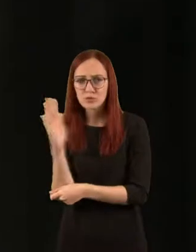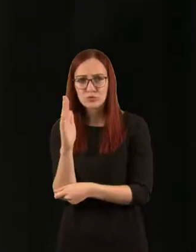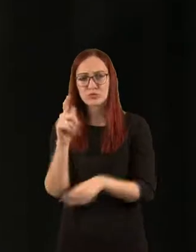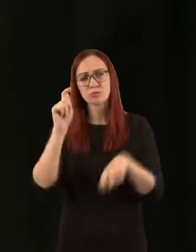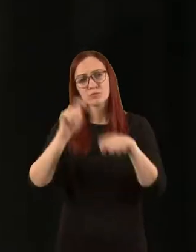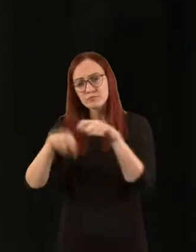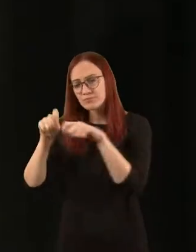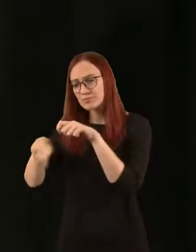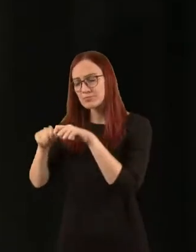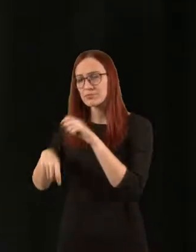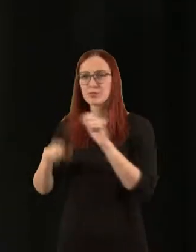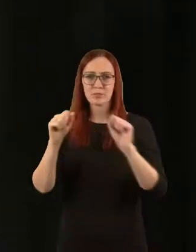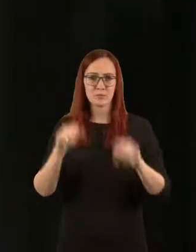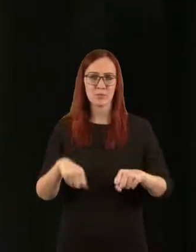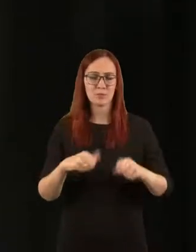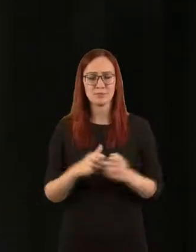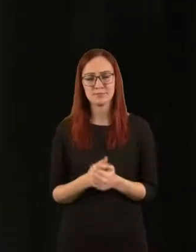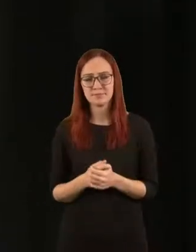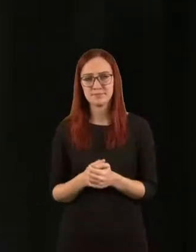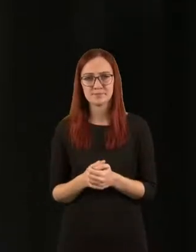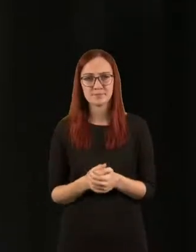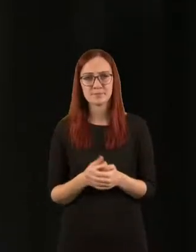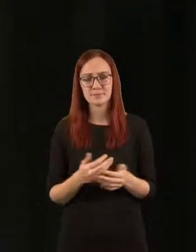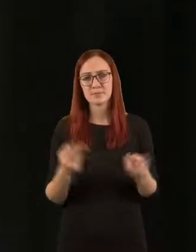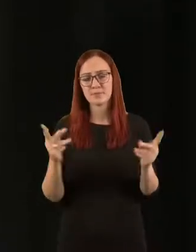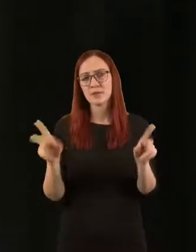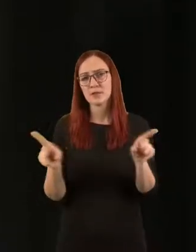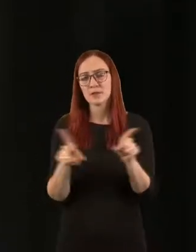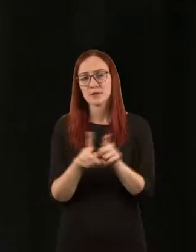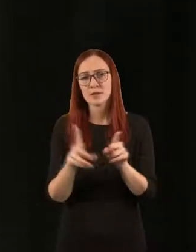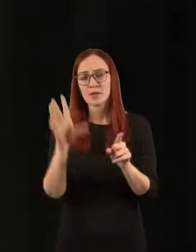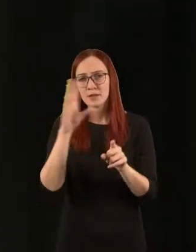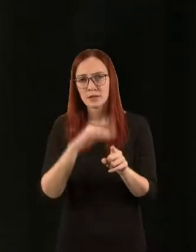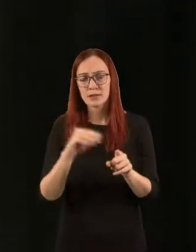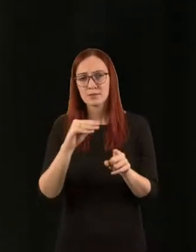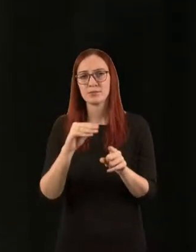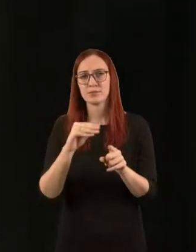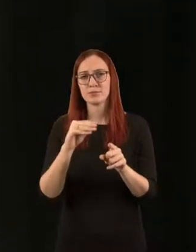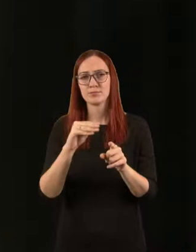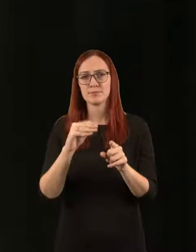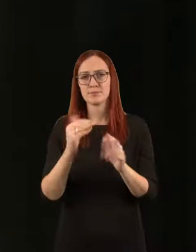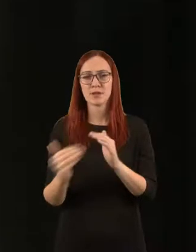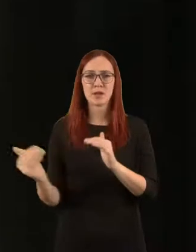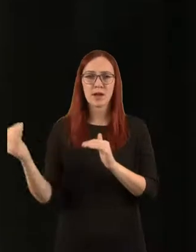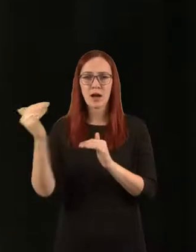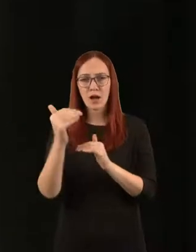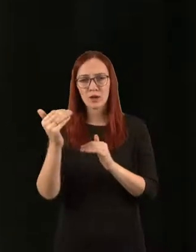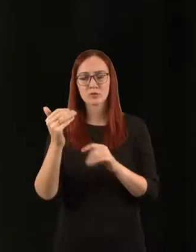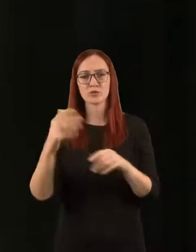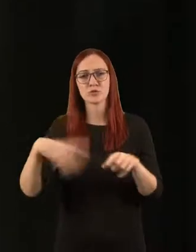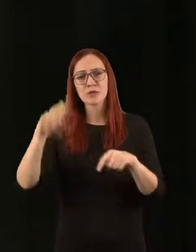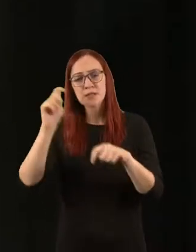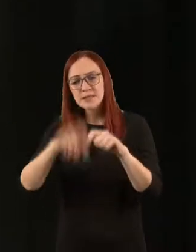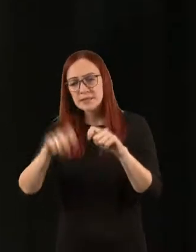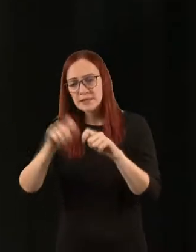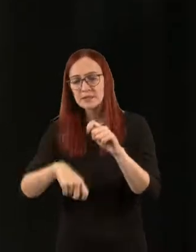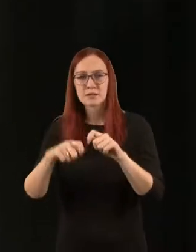official inspectors. And I'm sure that we